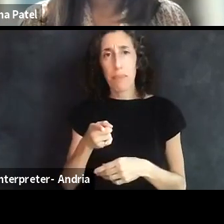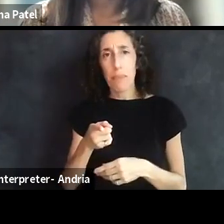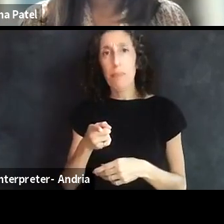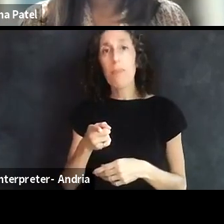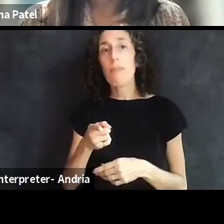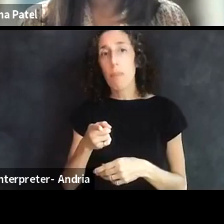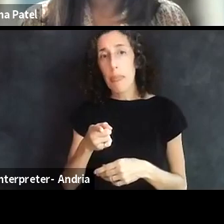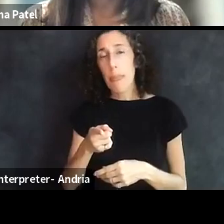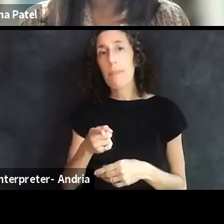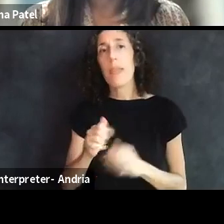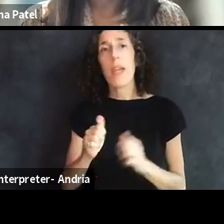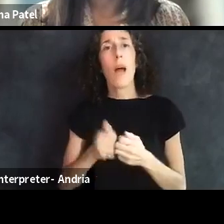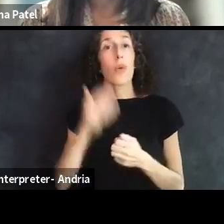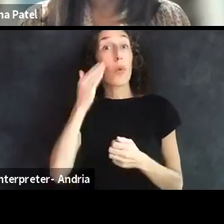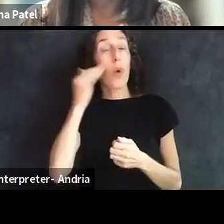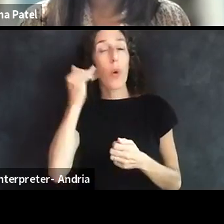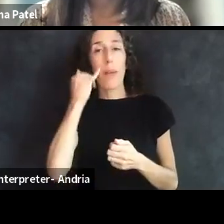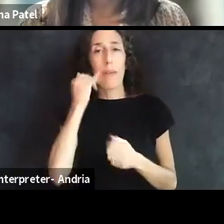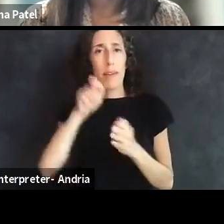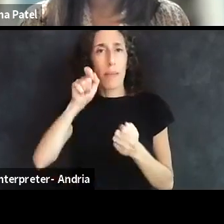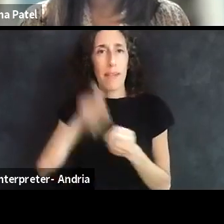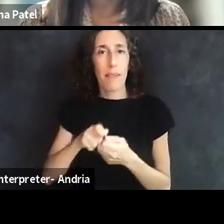specific intrusive thoughts or,